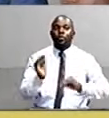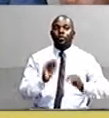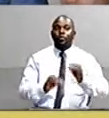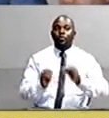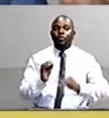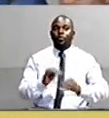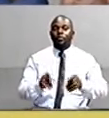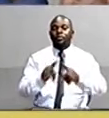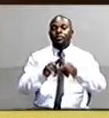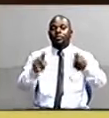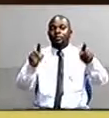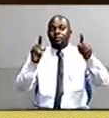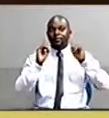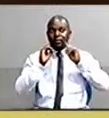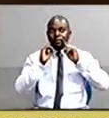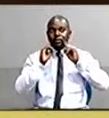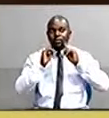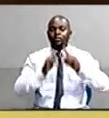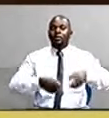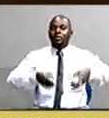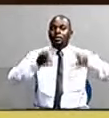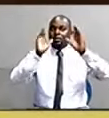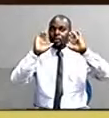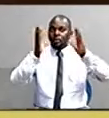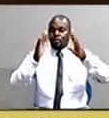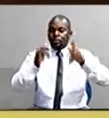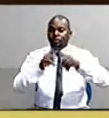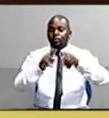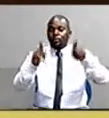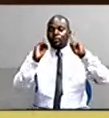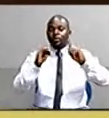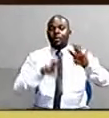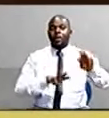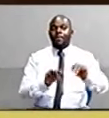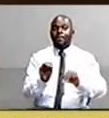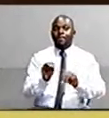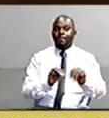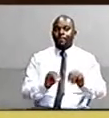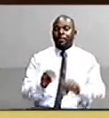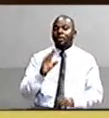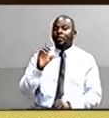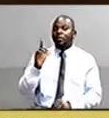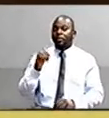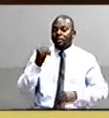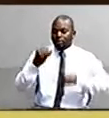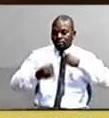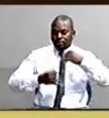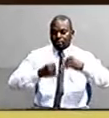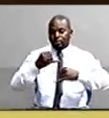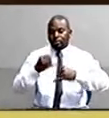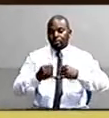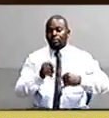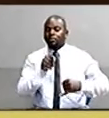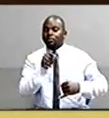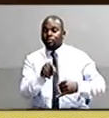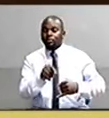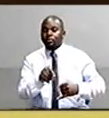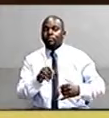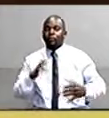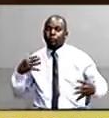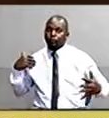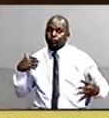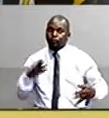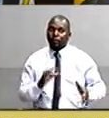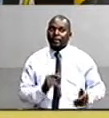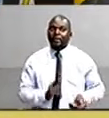the university. I congratulate the university management and Rotary International on this historic